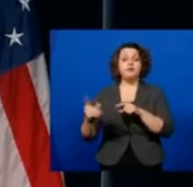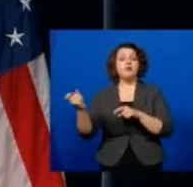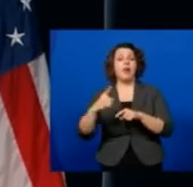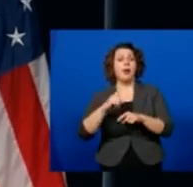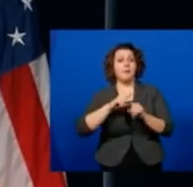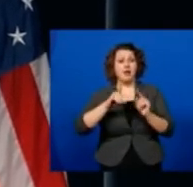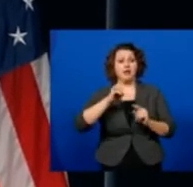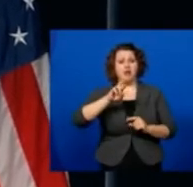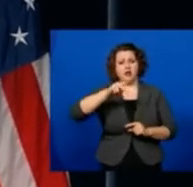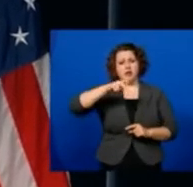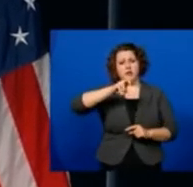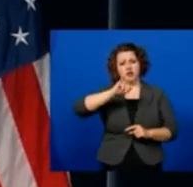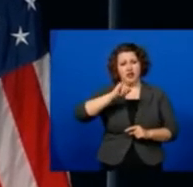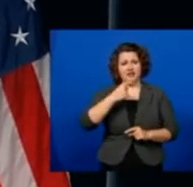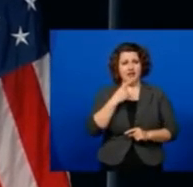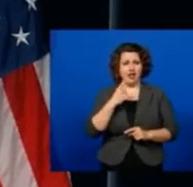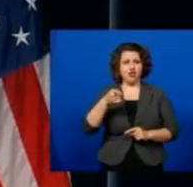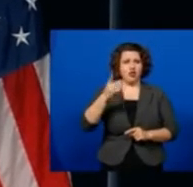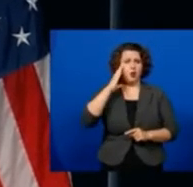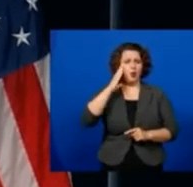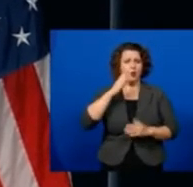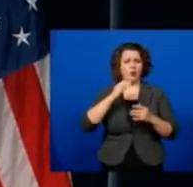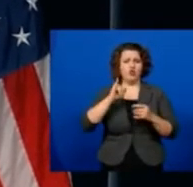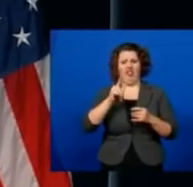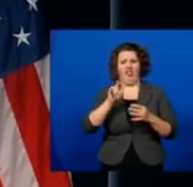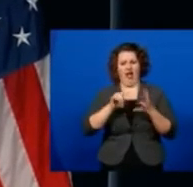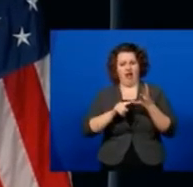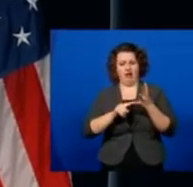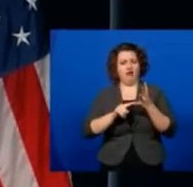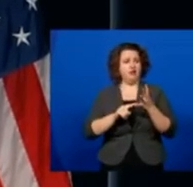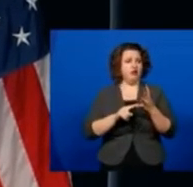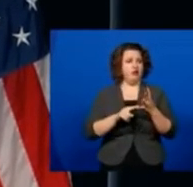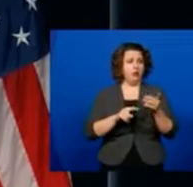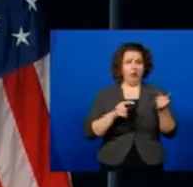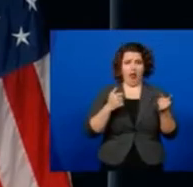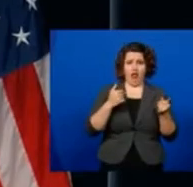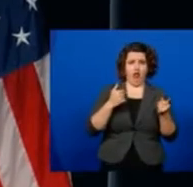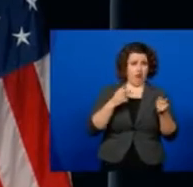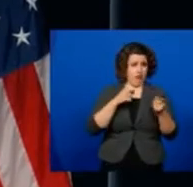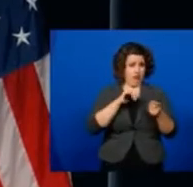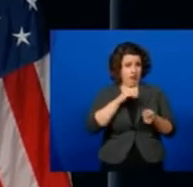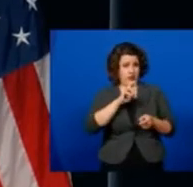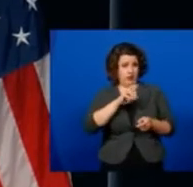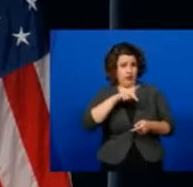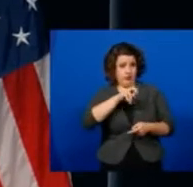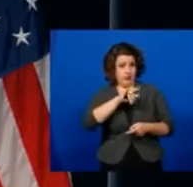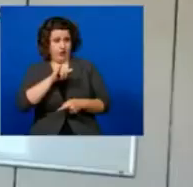was aware of it at the end of July. Well, I became aware of it. Dr. Pedati, do you want to address that?